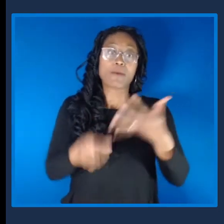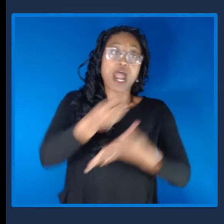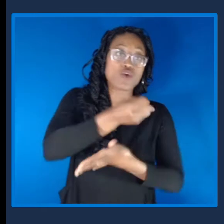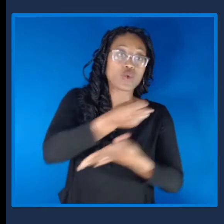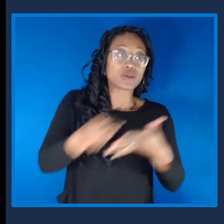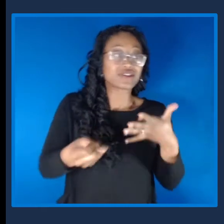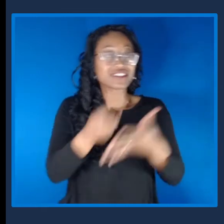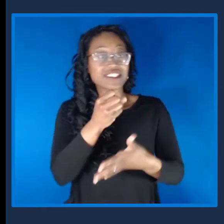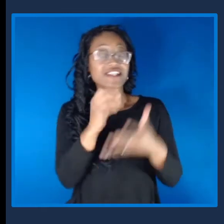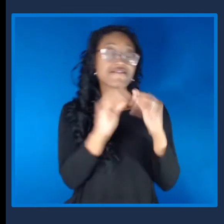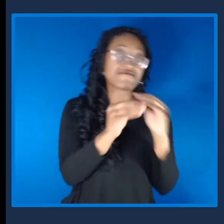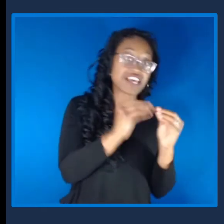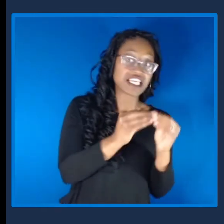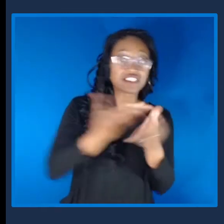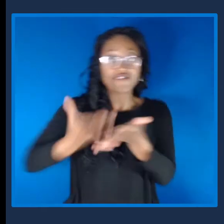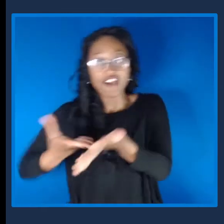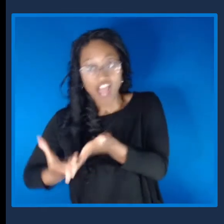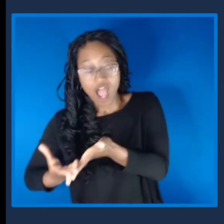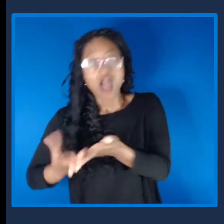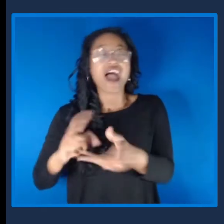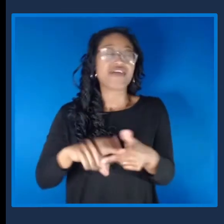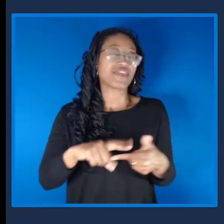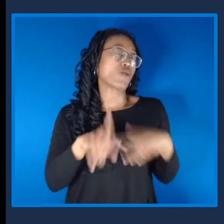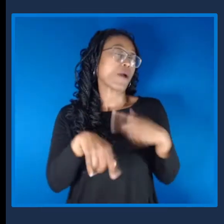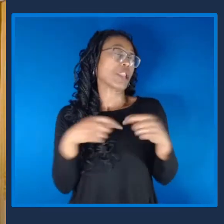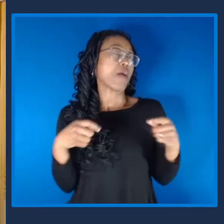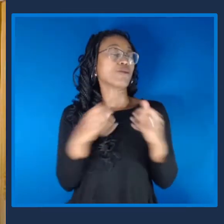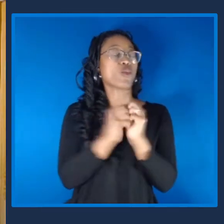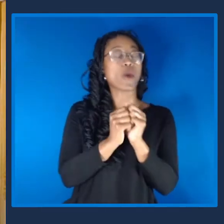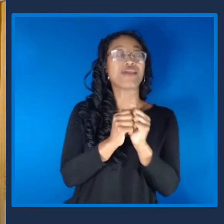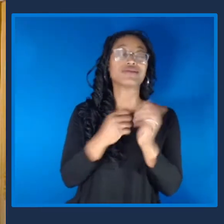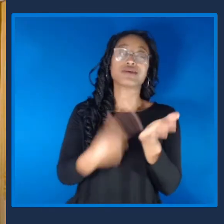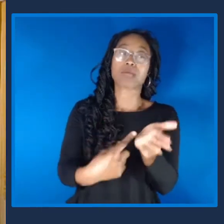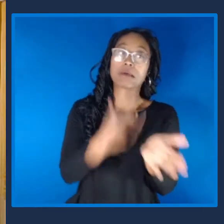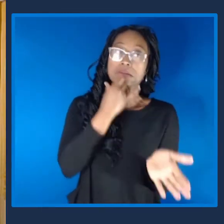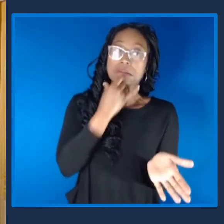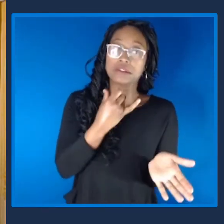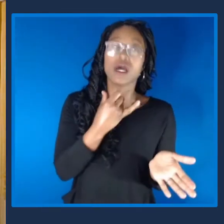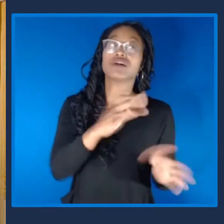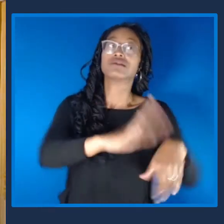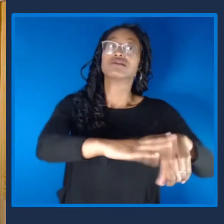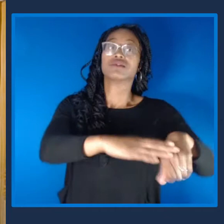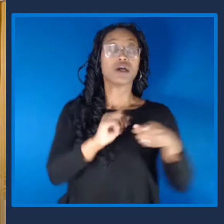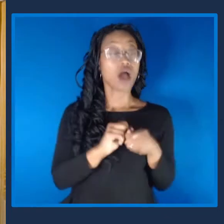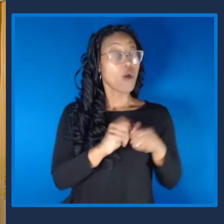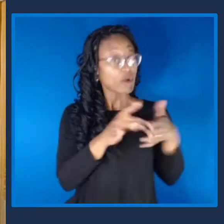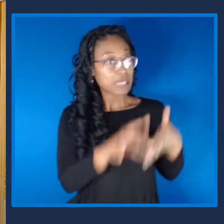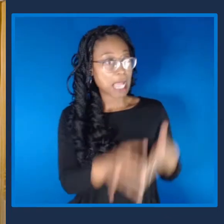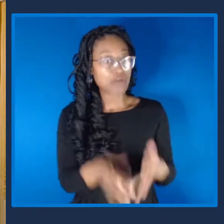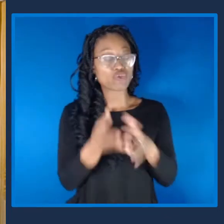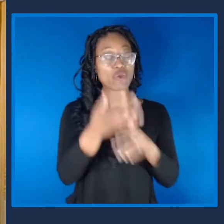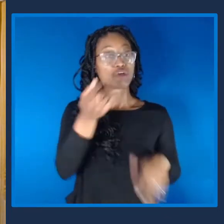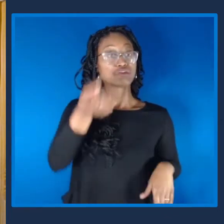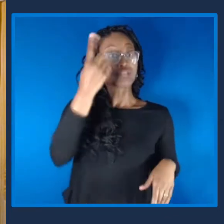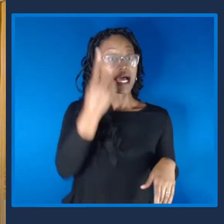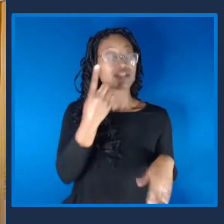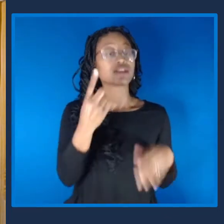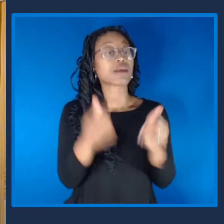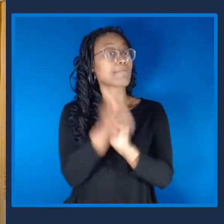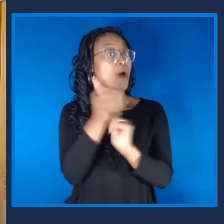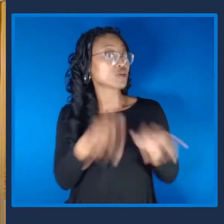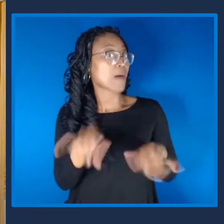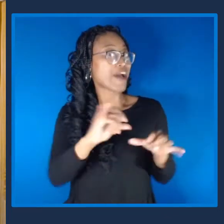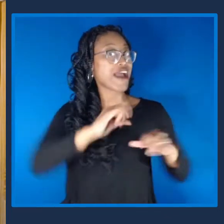and verify. Then we'll wrap it up with some common pitfalls. So as we guide you through understanding the most common and preventable